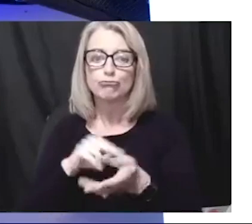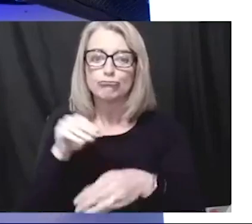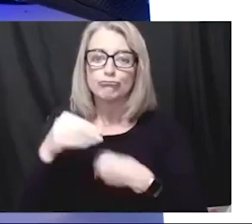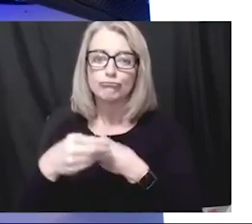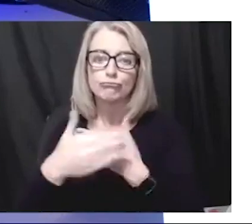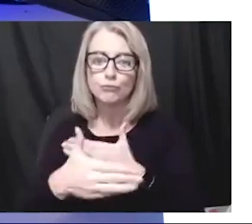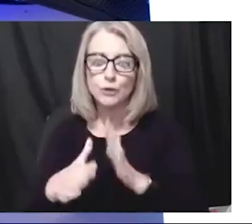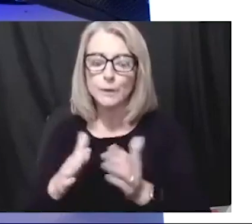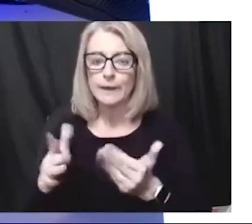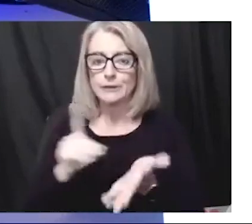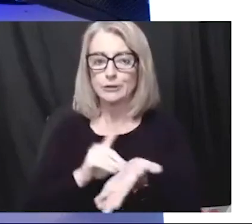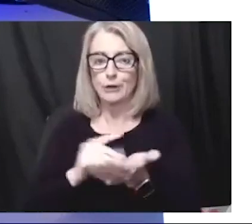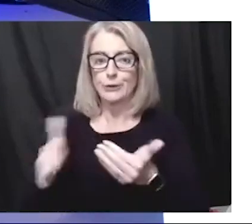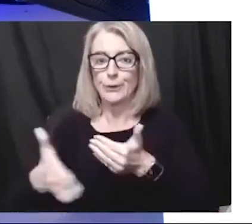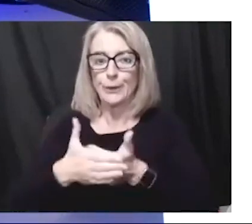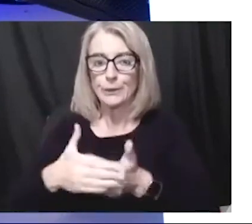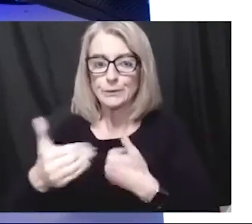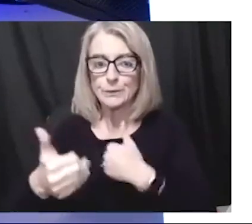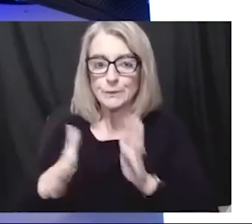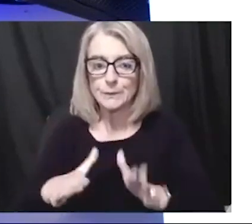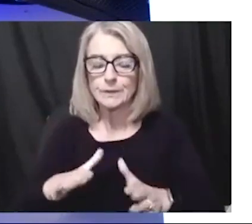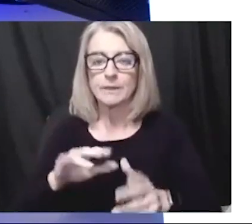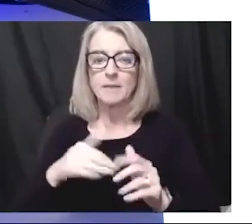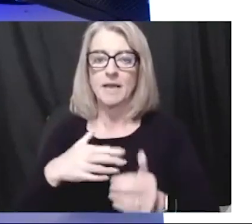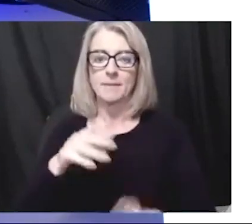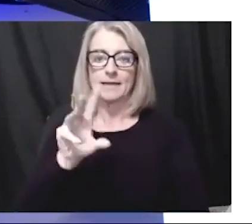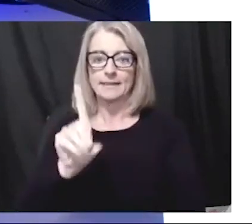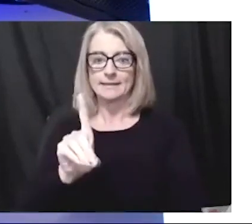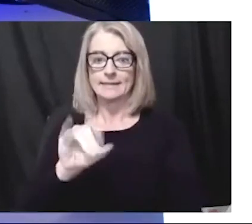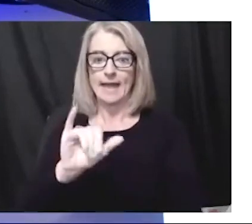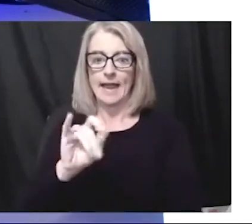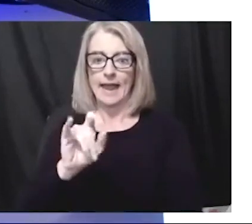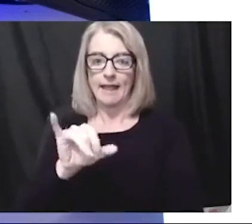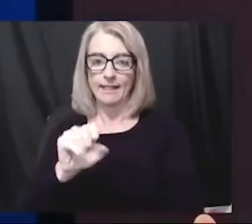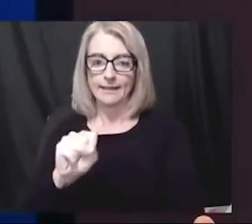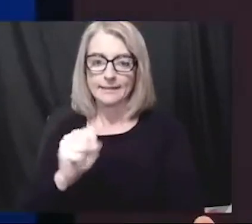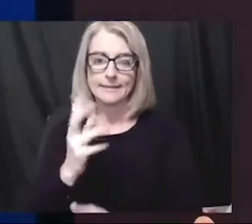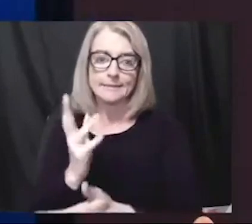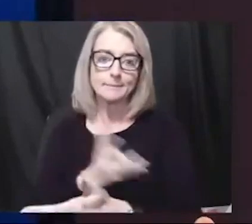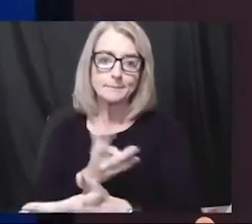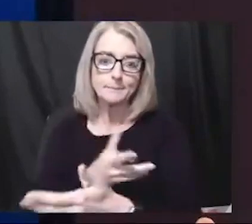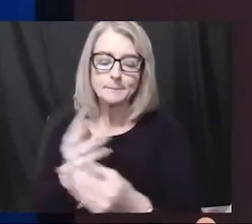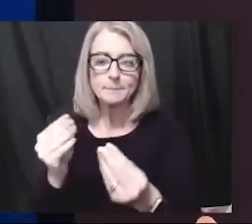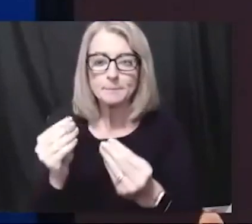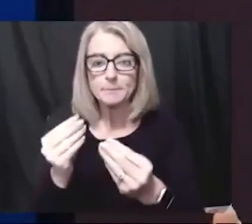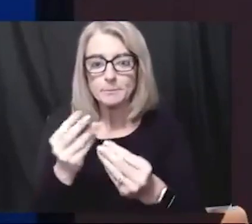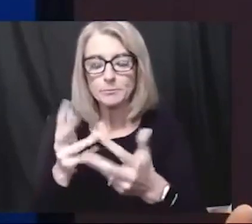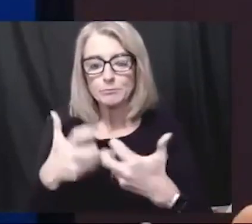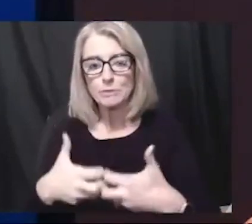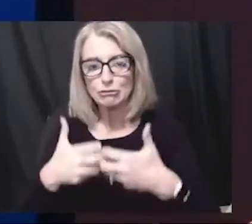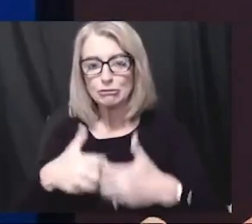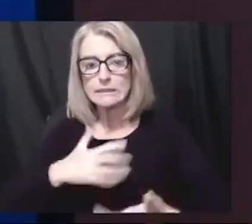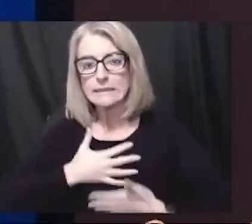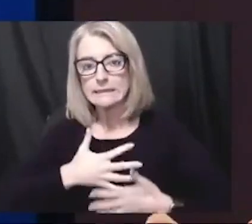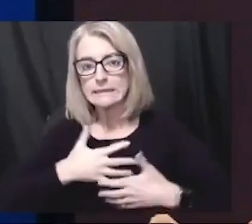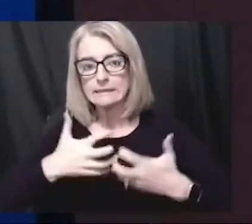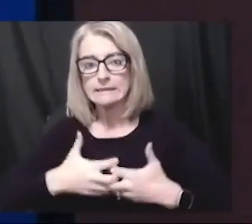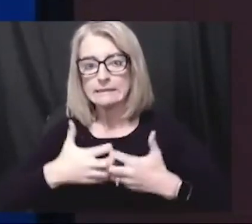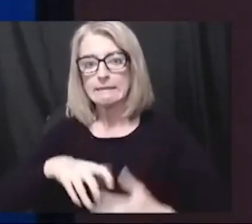room. You may have a dialysis machine. You may have an ECMO machine. You have a ventilator. I mean, there's so